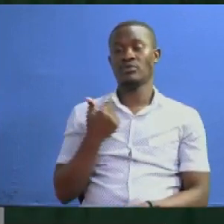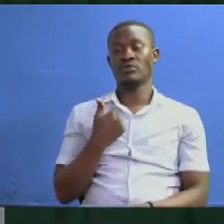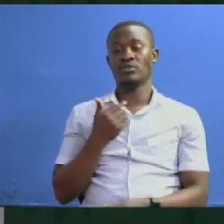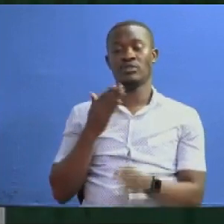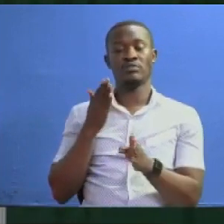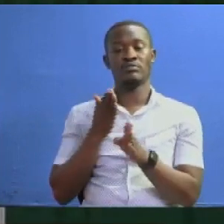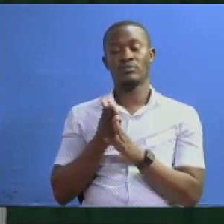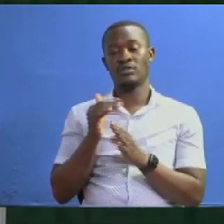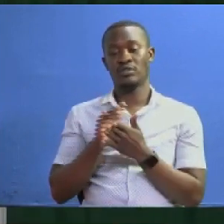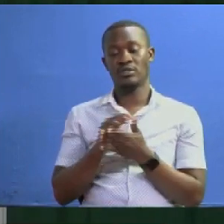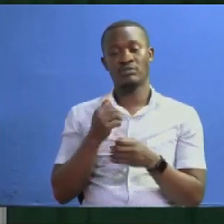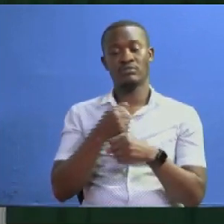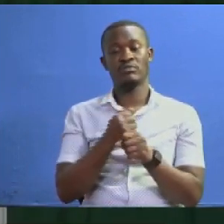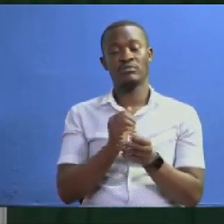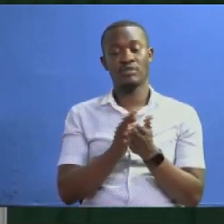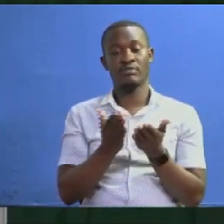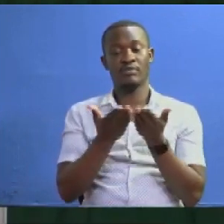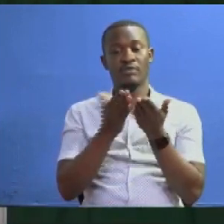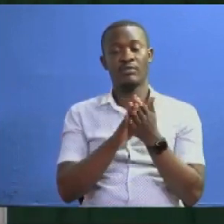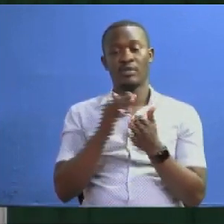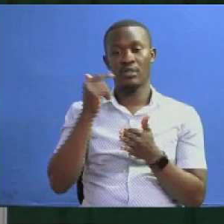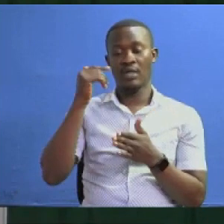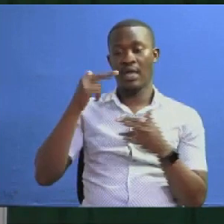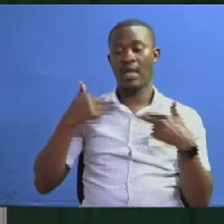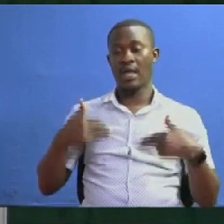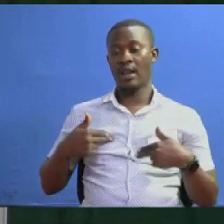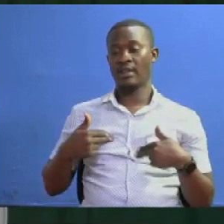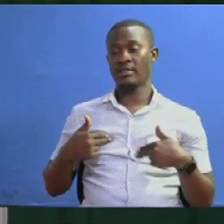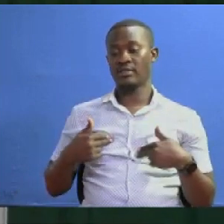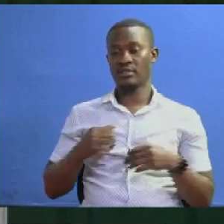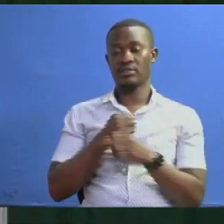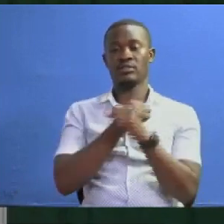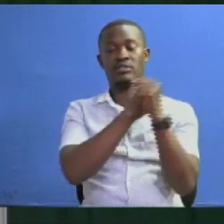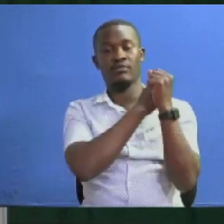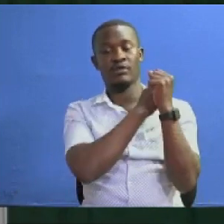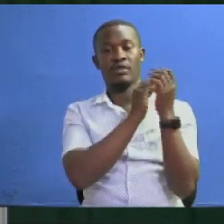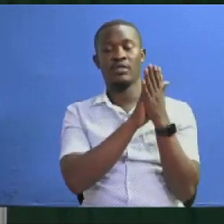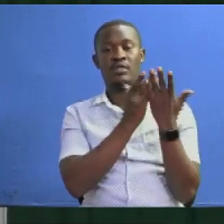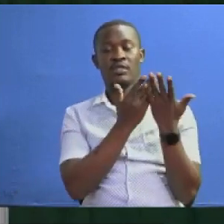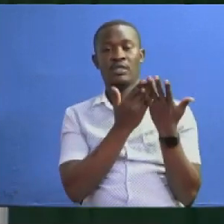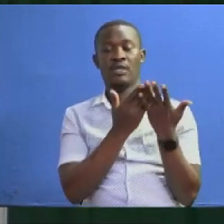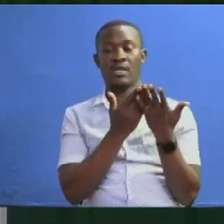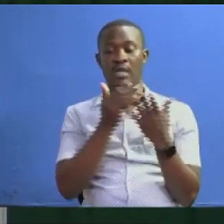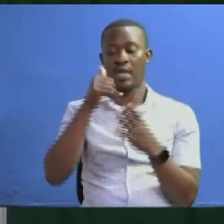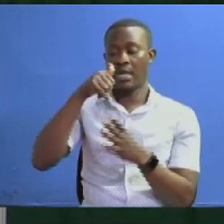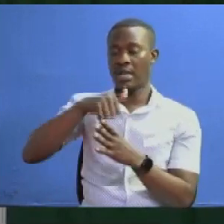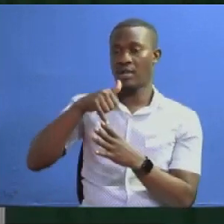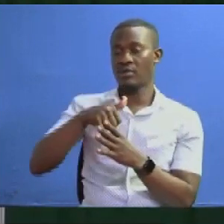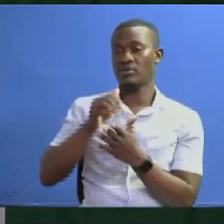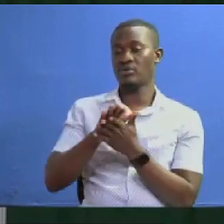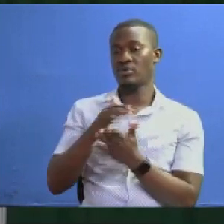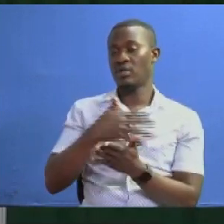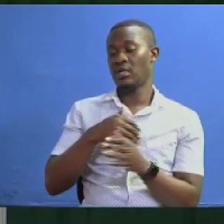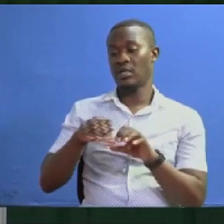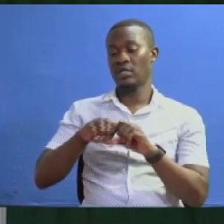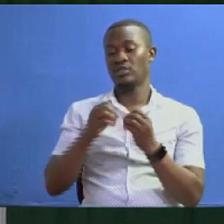in promoting sound health, dignity, safety, security, inclusion, and